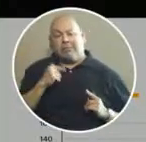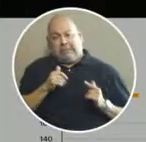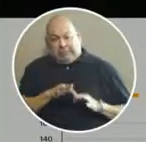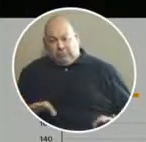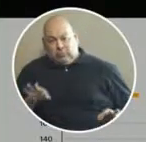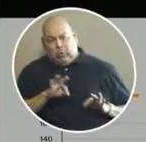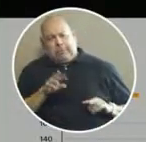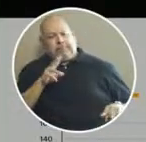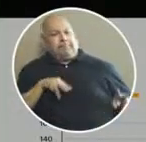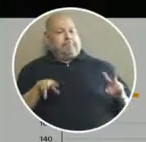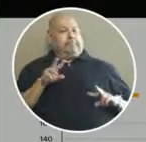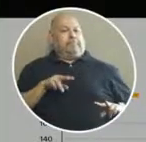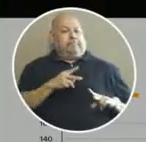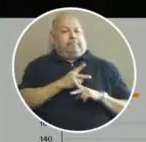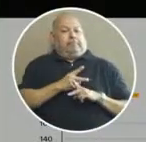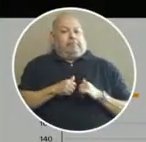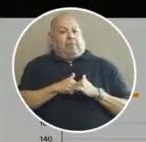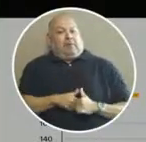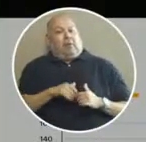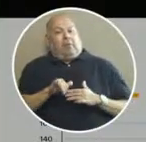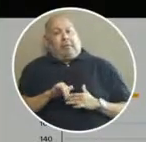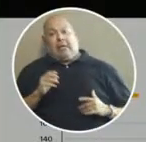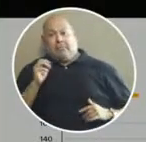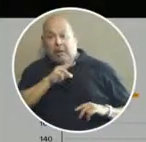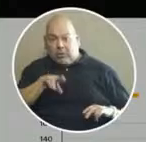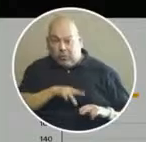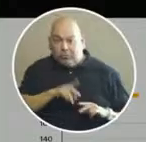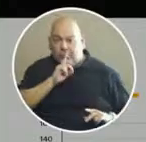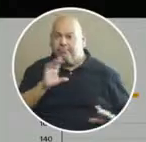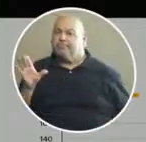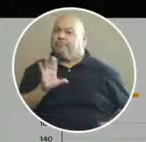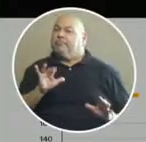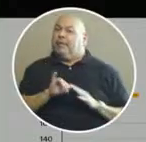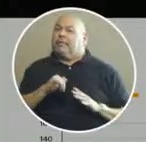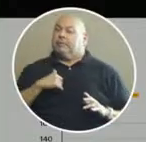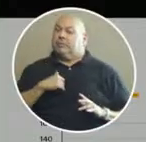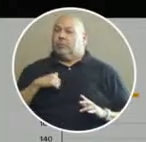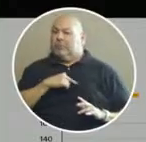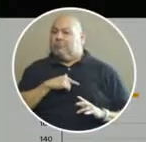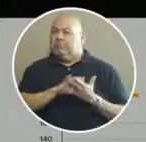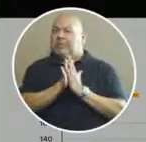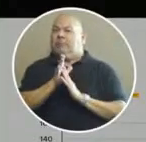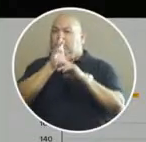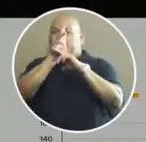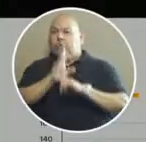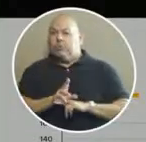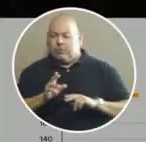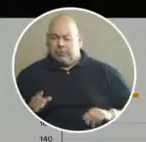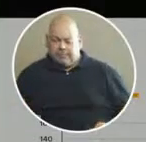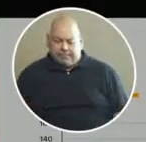those and adapt to the new norm. The next slide, please.